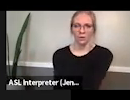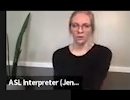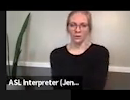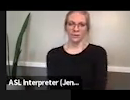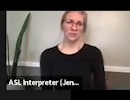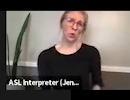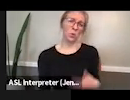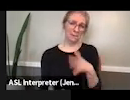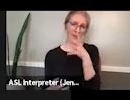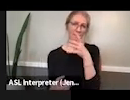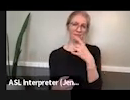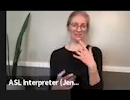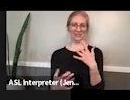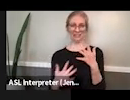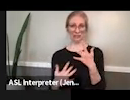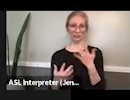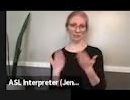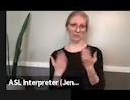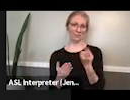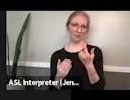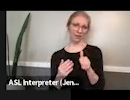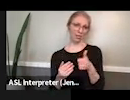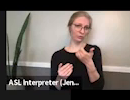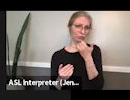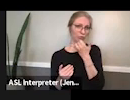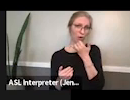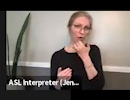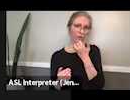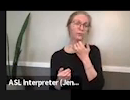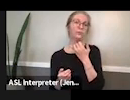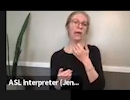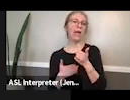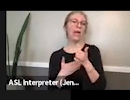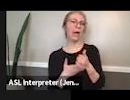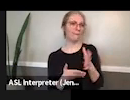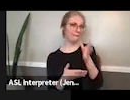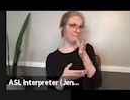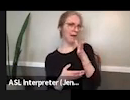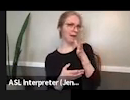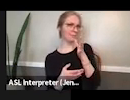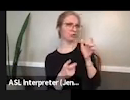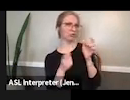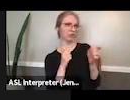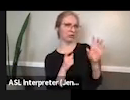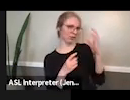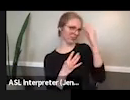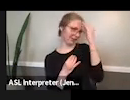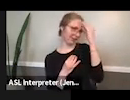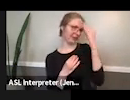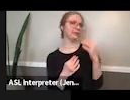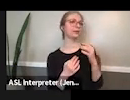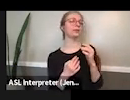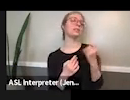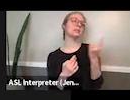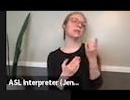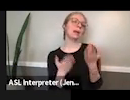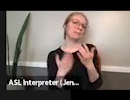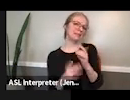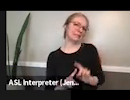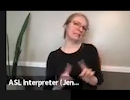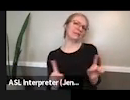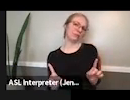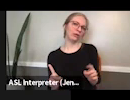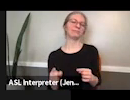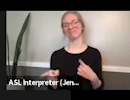something might be wrong, if you can help her to reshape her thinking that something might be different, get away. That's what I've